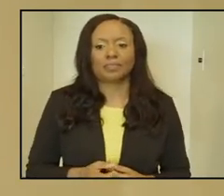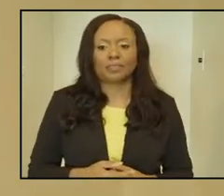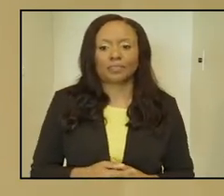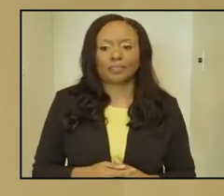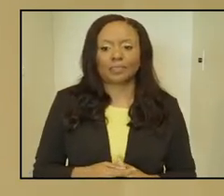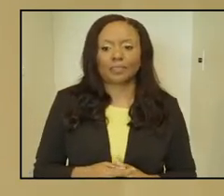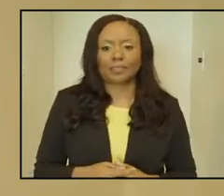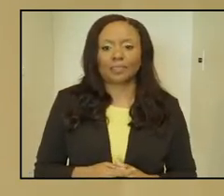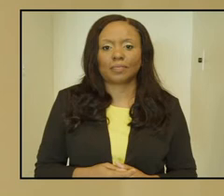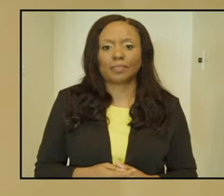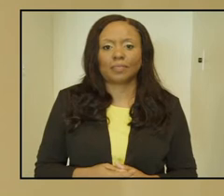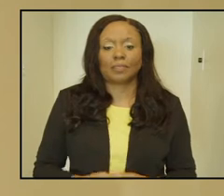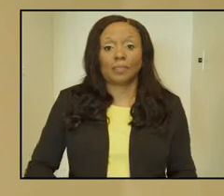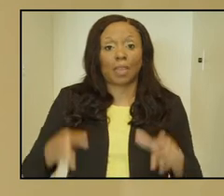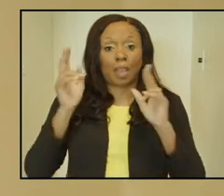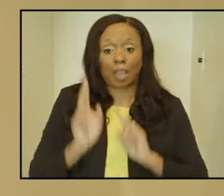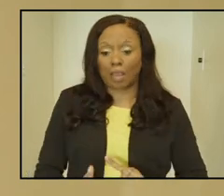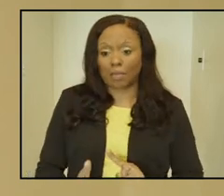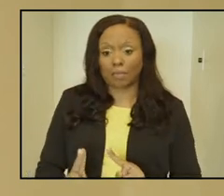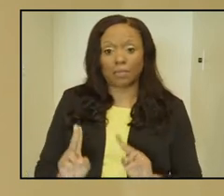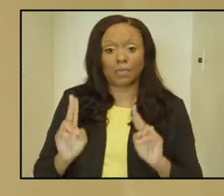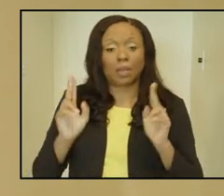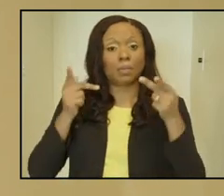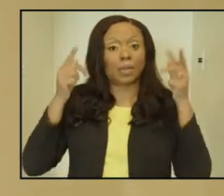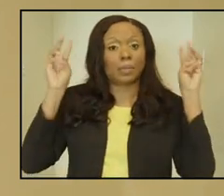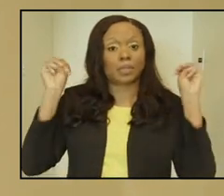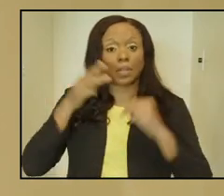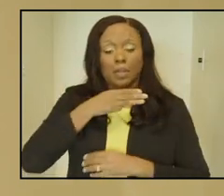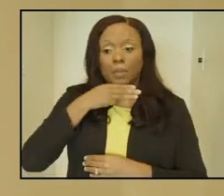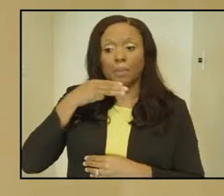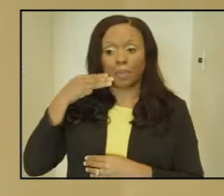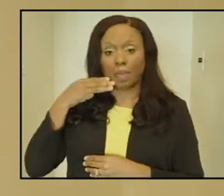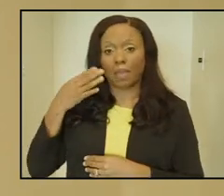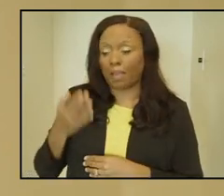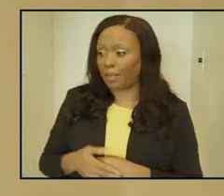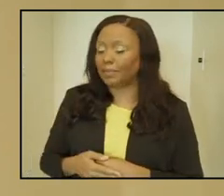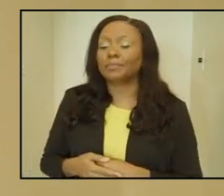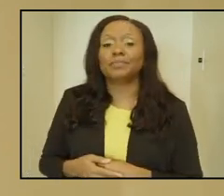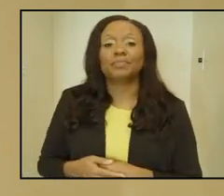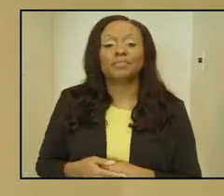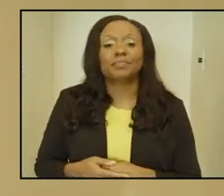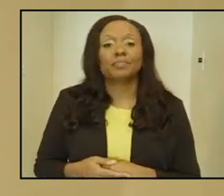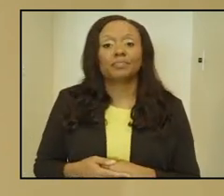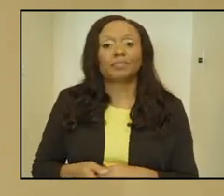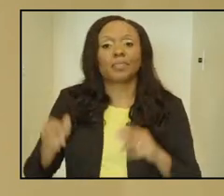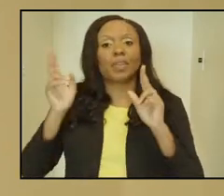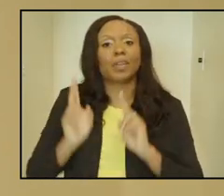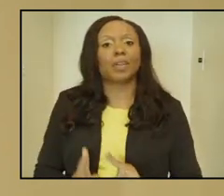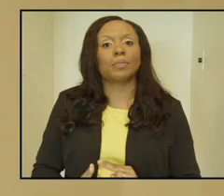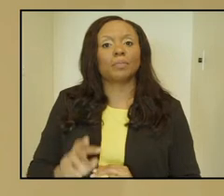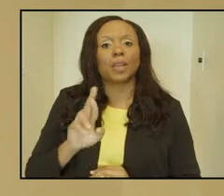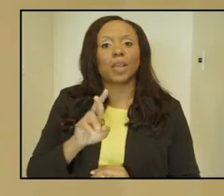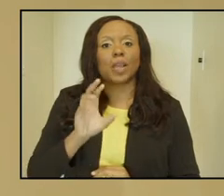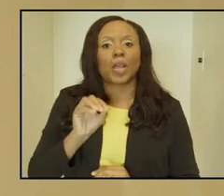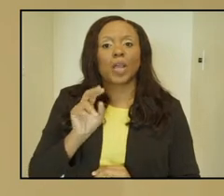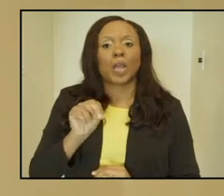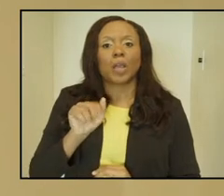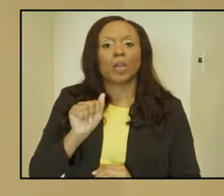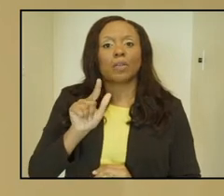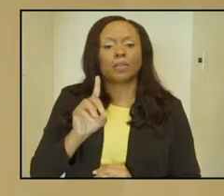Honorable Mia Amor Motley, QC MP, Prime Minister. Honorable Ronald Topping,